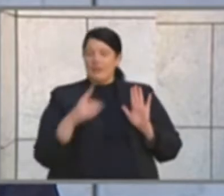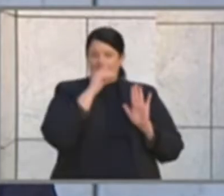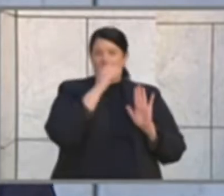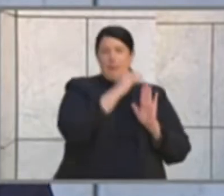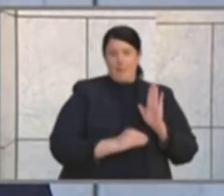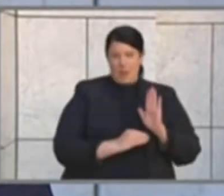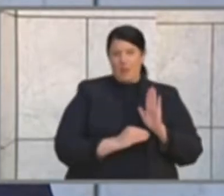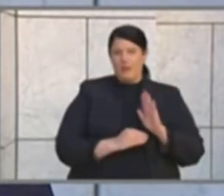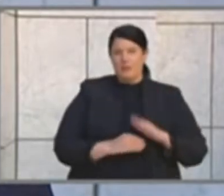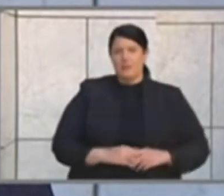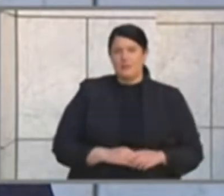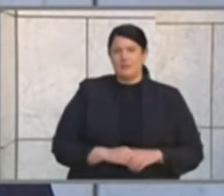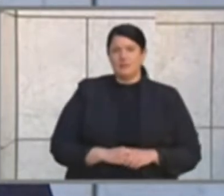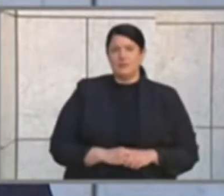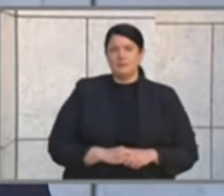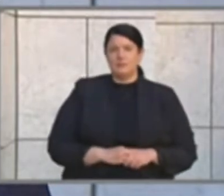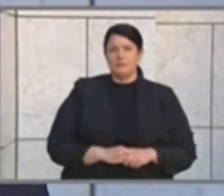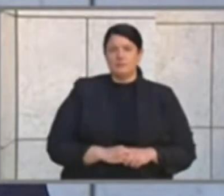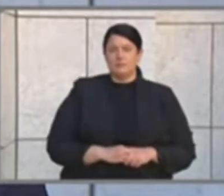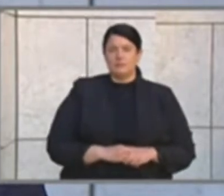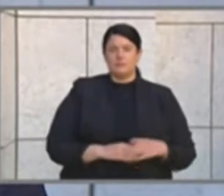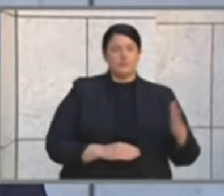is designed to carry.